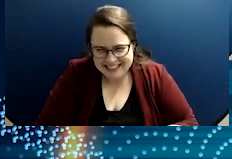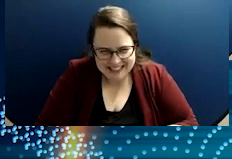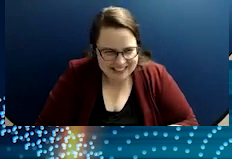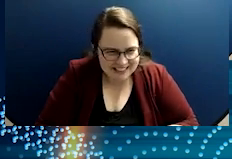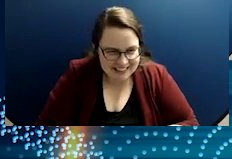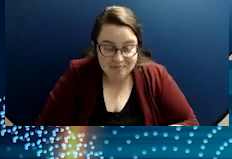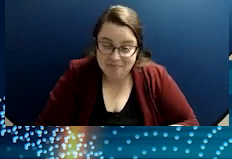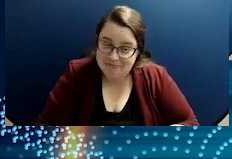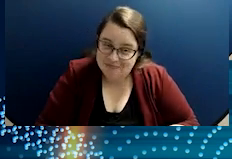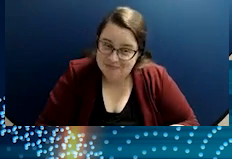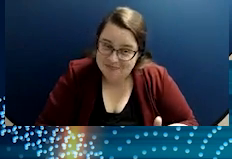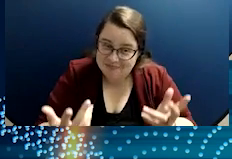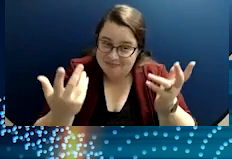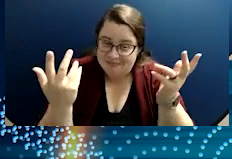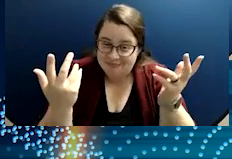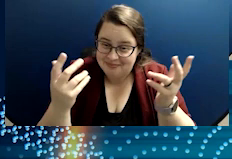Come on.